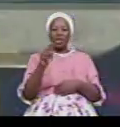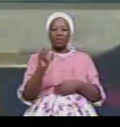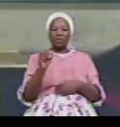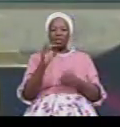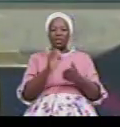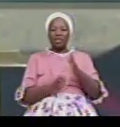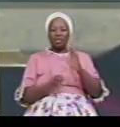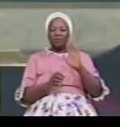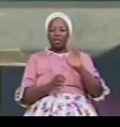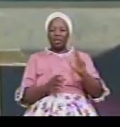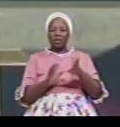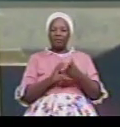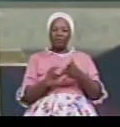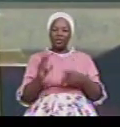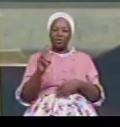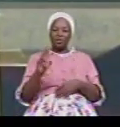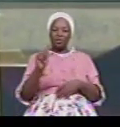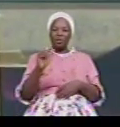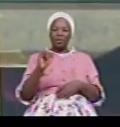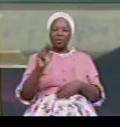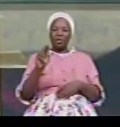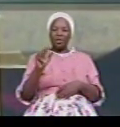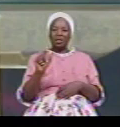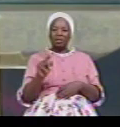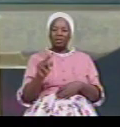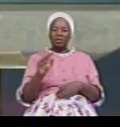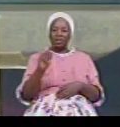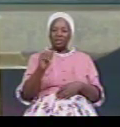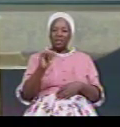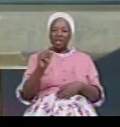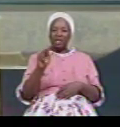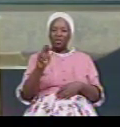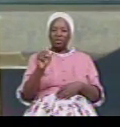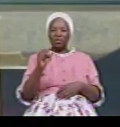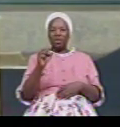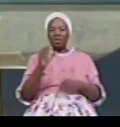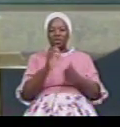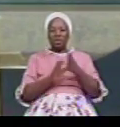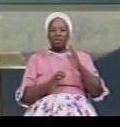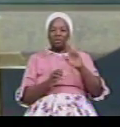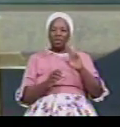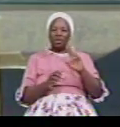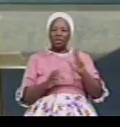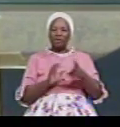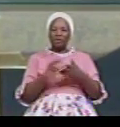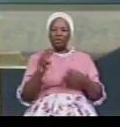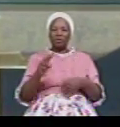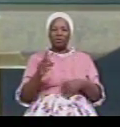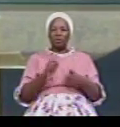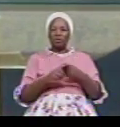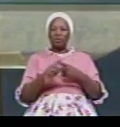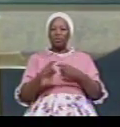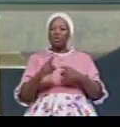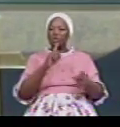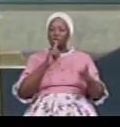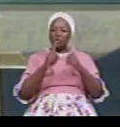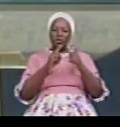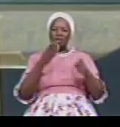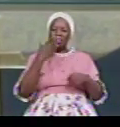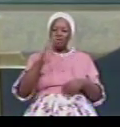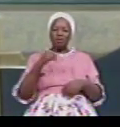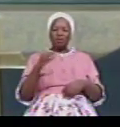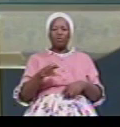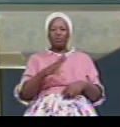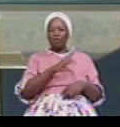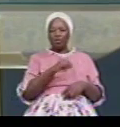verse 2. Titus chapter 3, verse 2. To speak evil of no man, to be no brawlers,